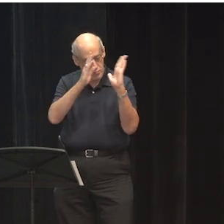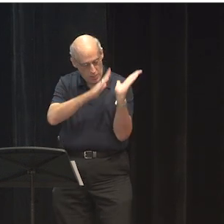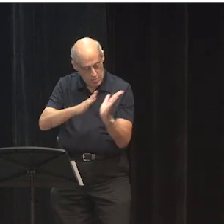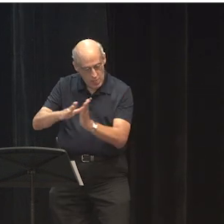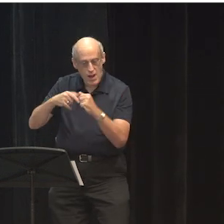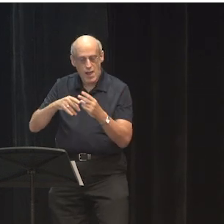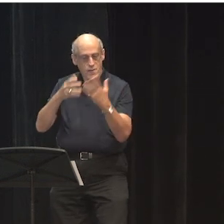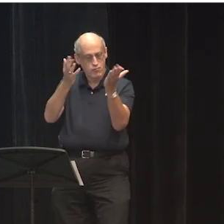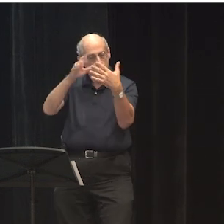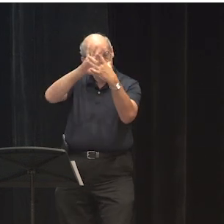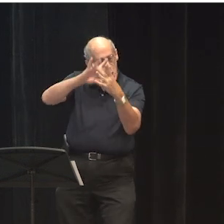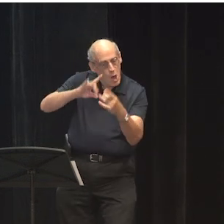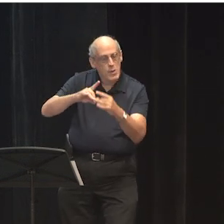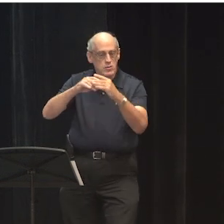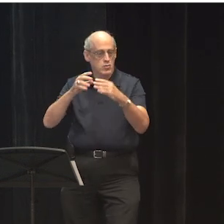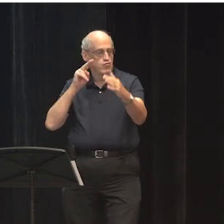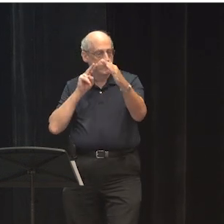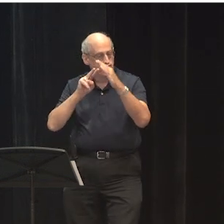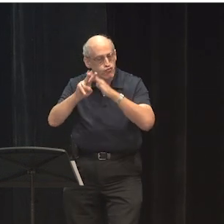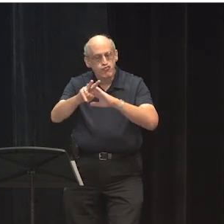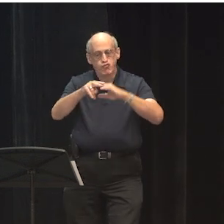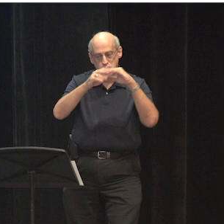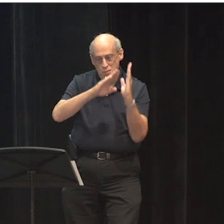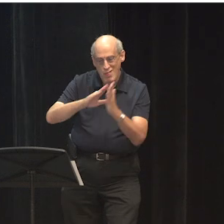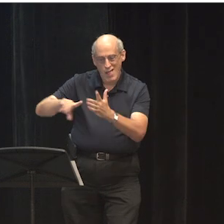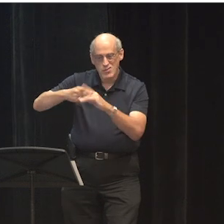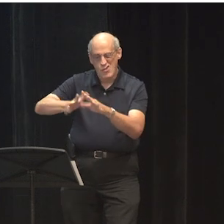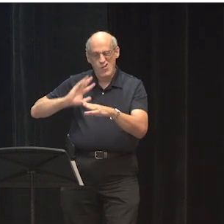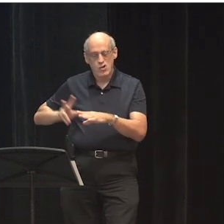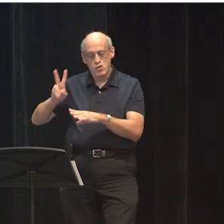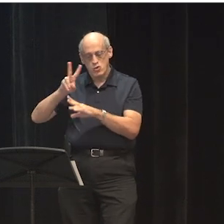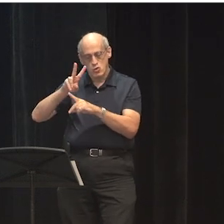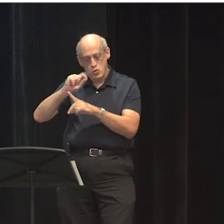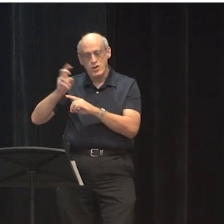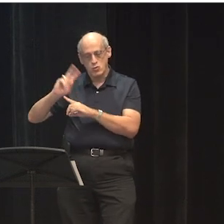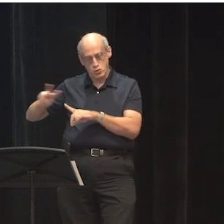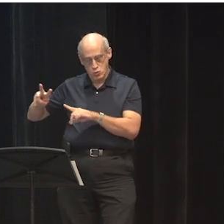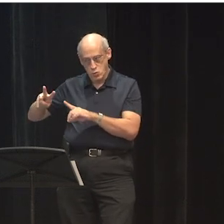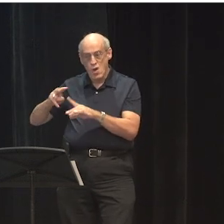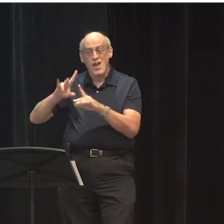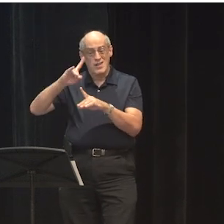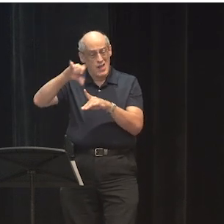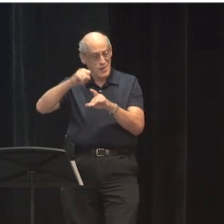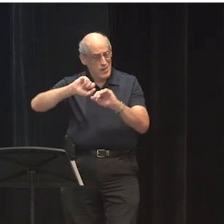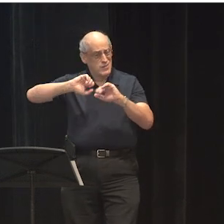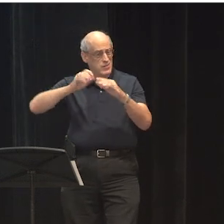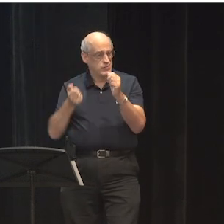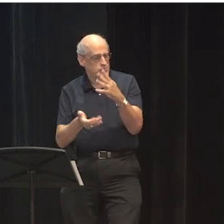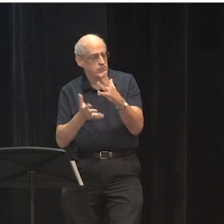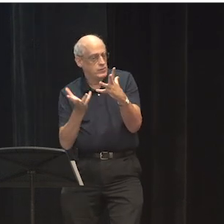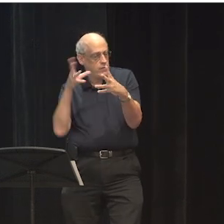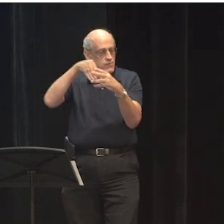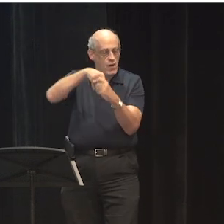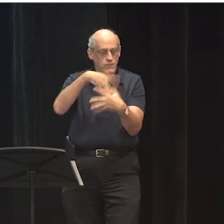scoping process that began in late 2022. So the DEIS covers four significant